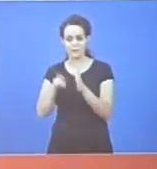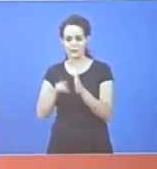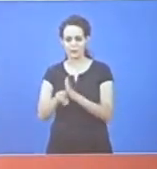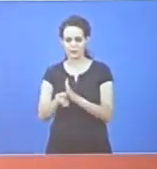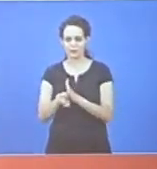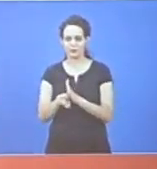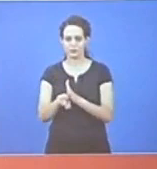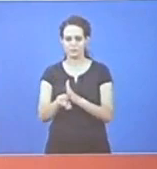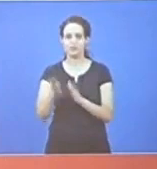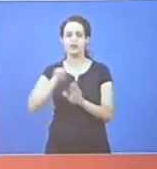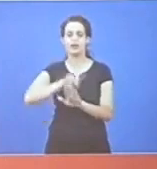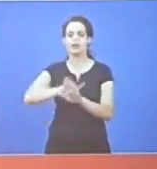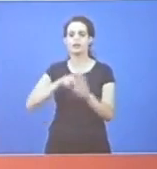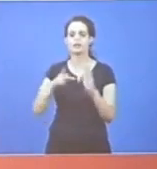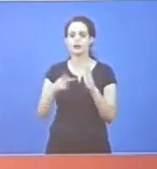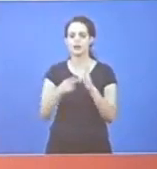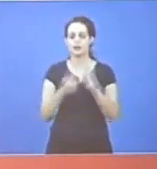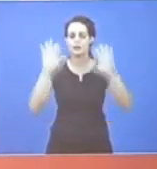to participate.